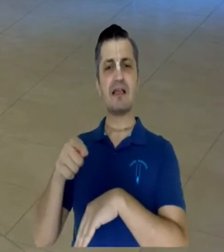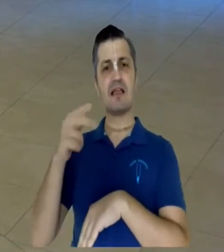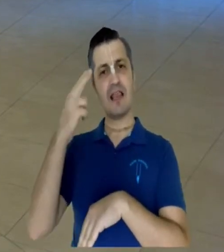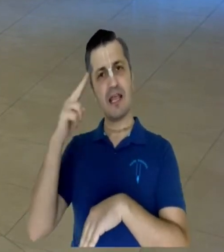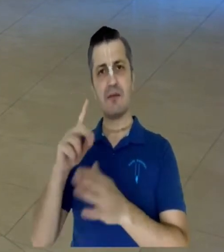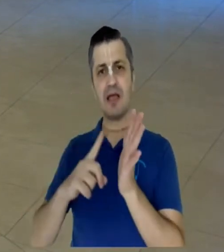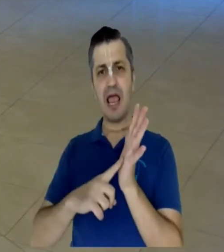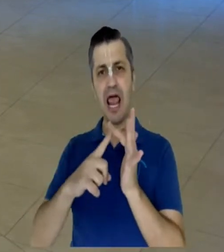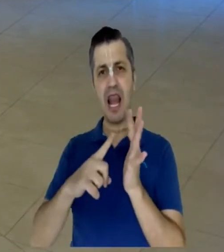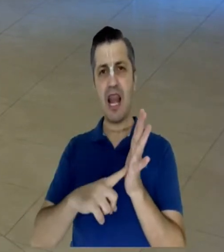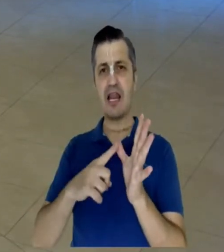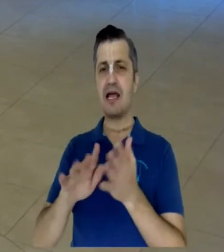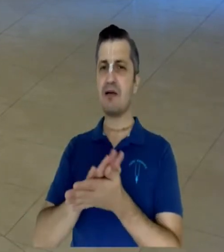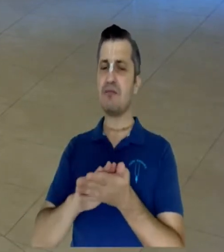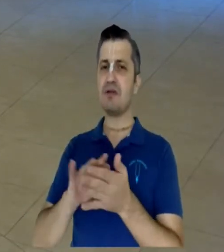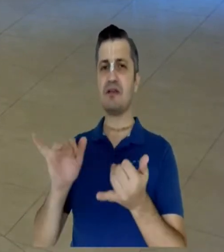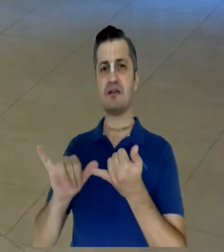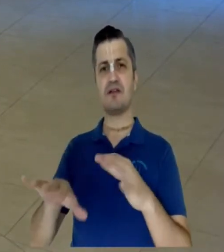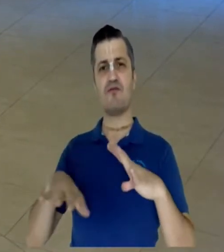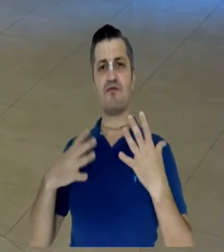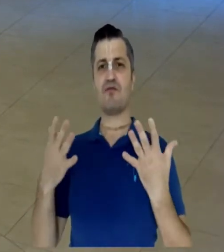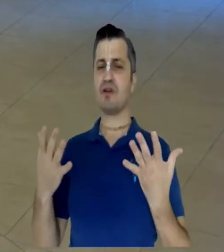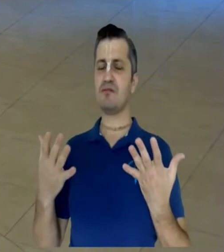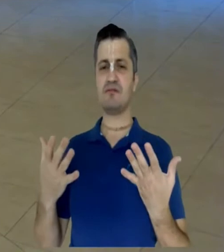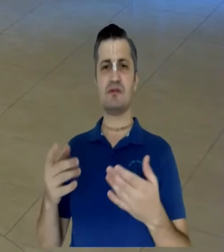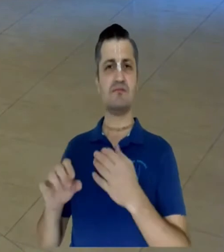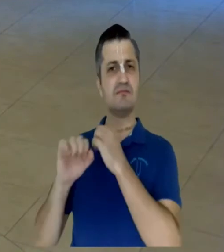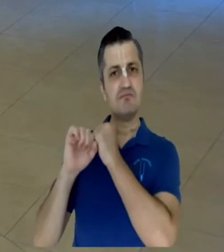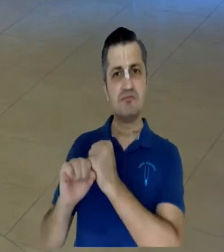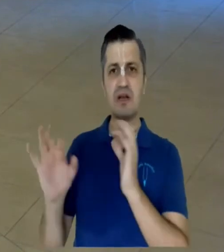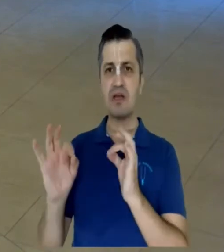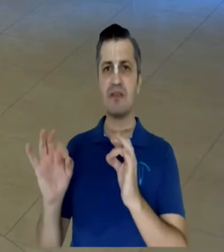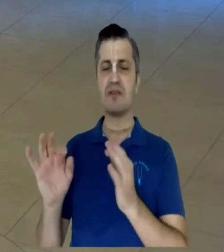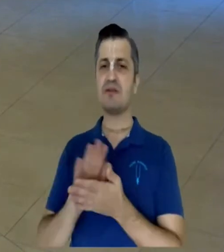does. Everything that he does is actually called play.